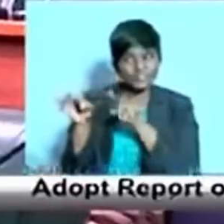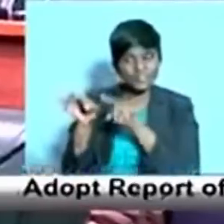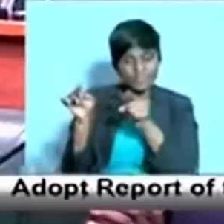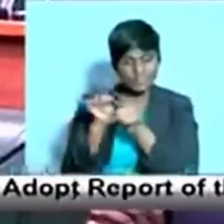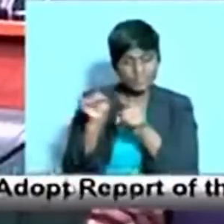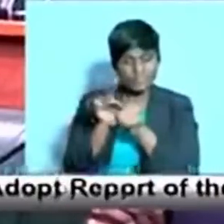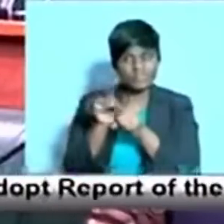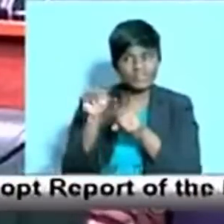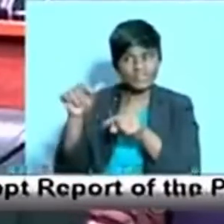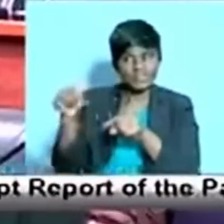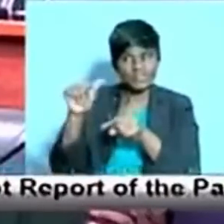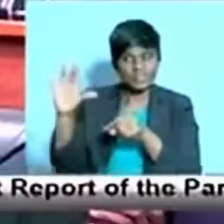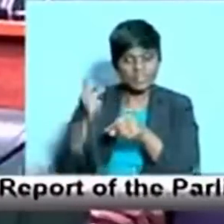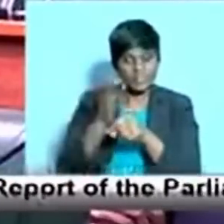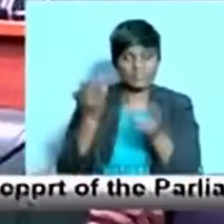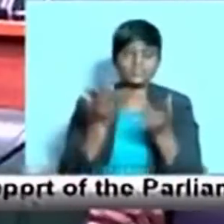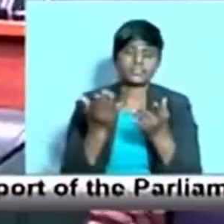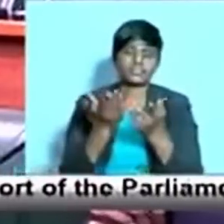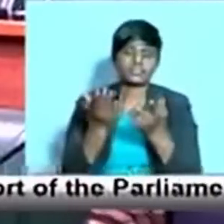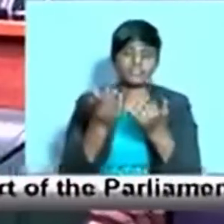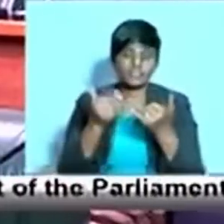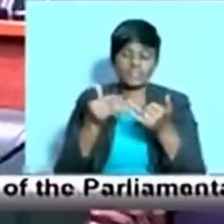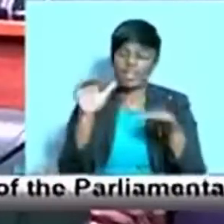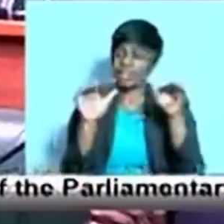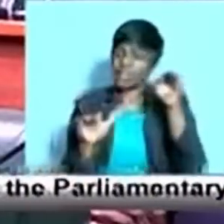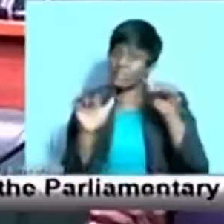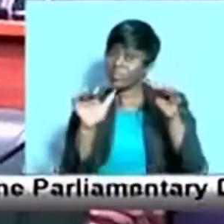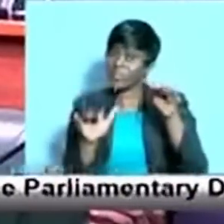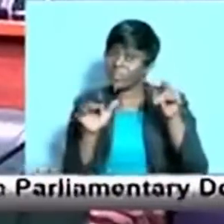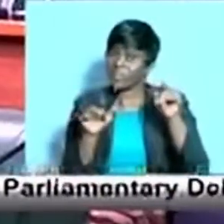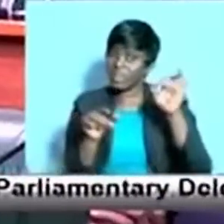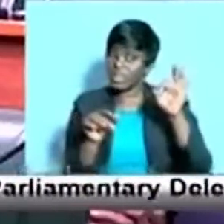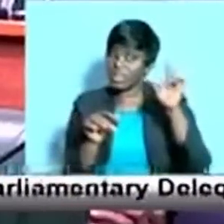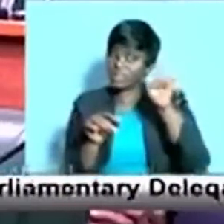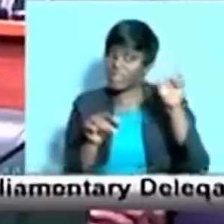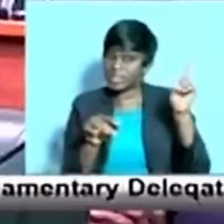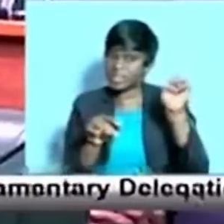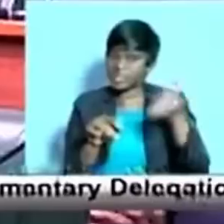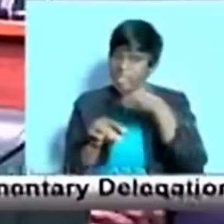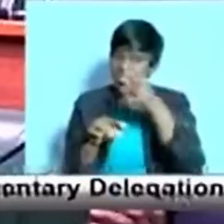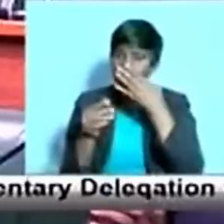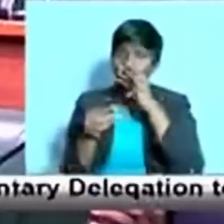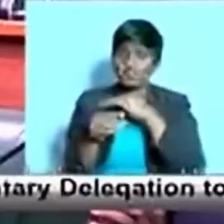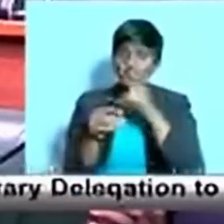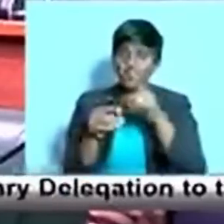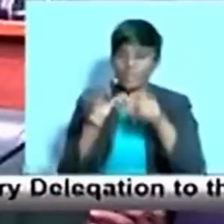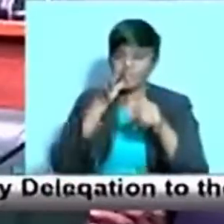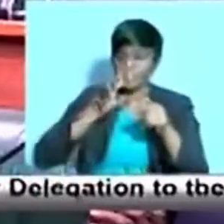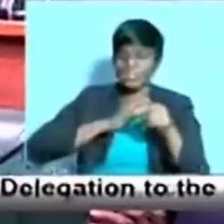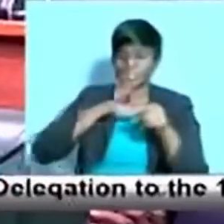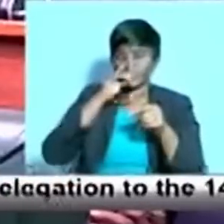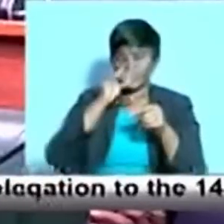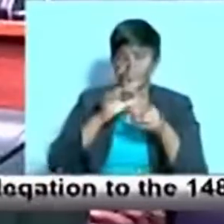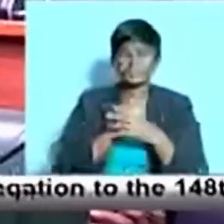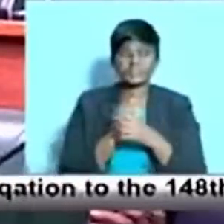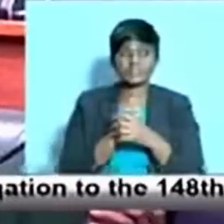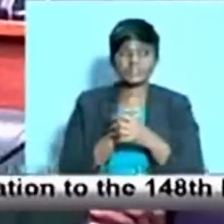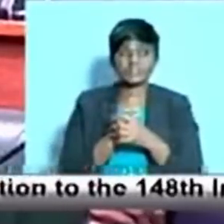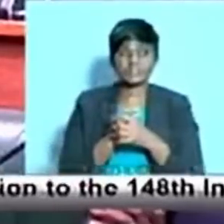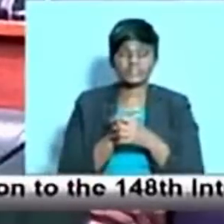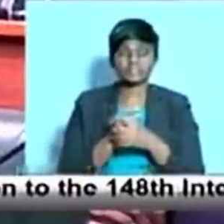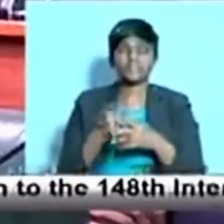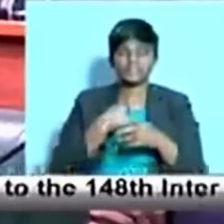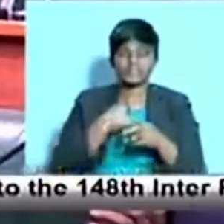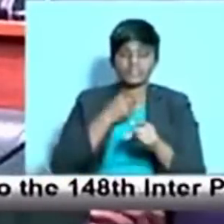didn't retain. So to balance up, FDD was given that position. Madam Speaker, let